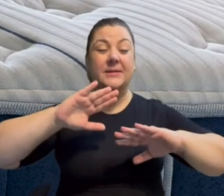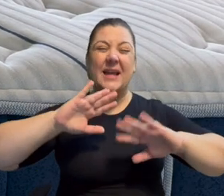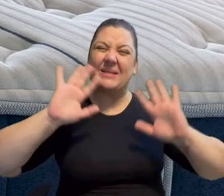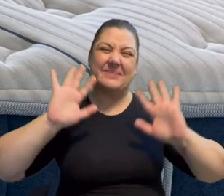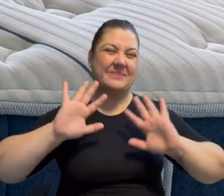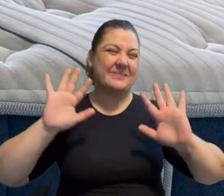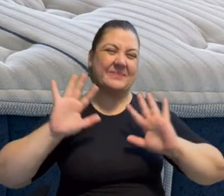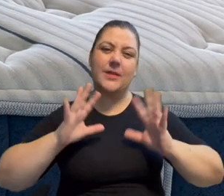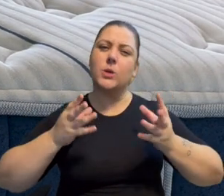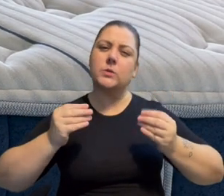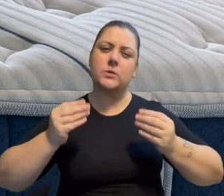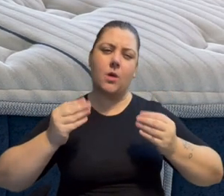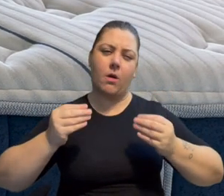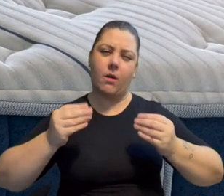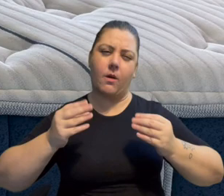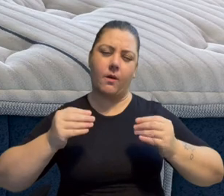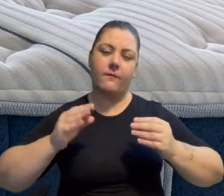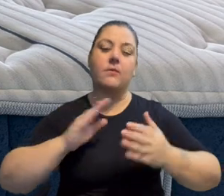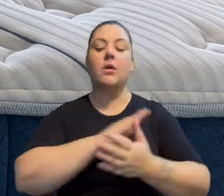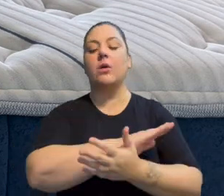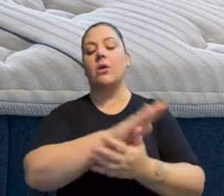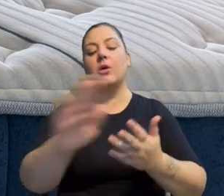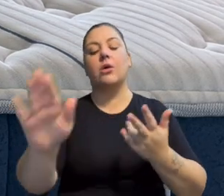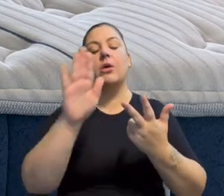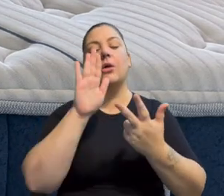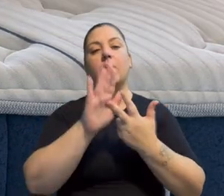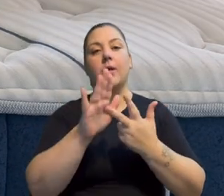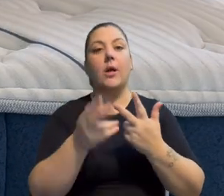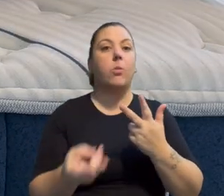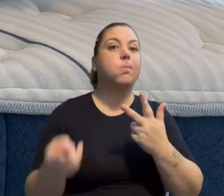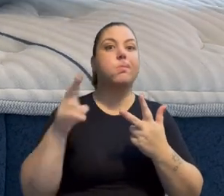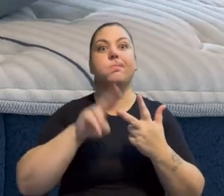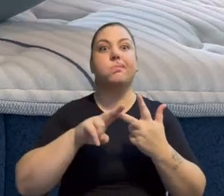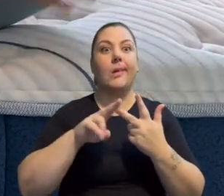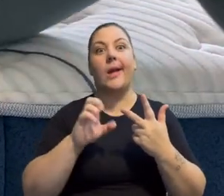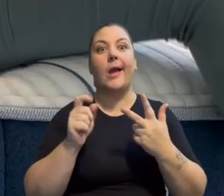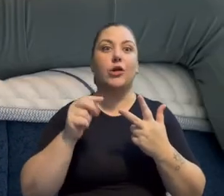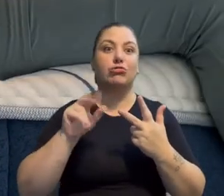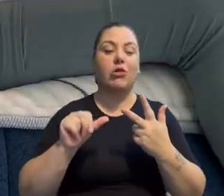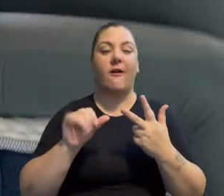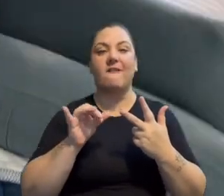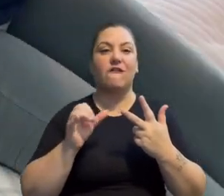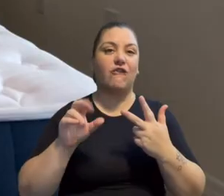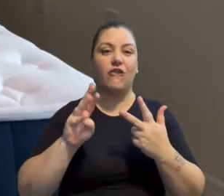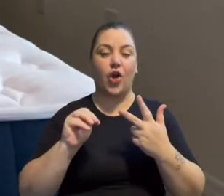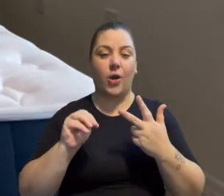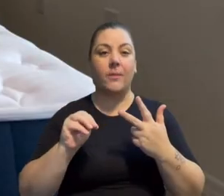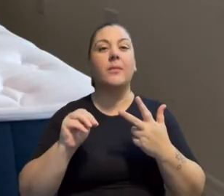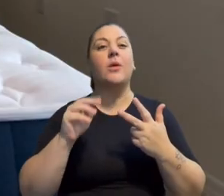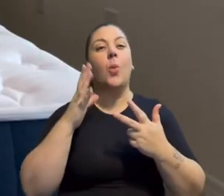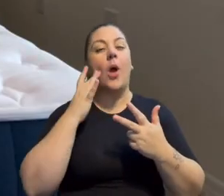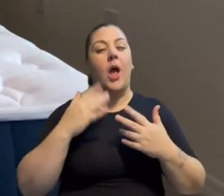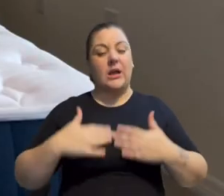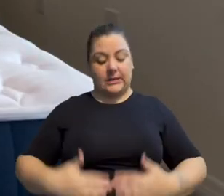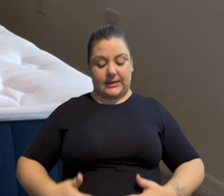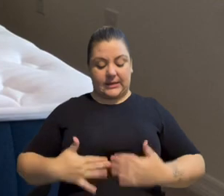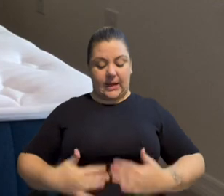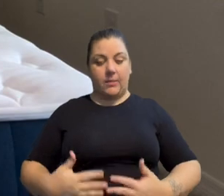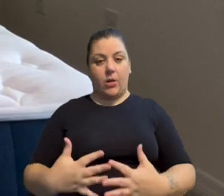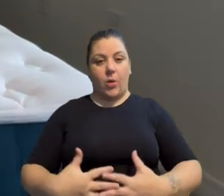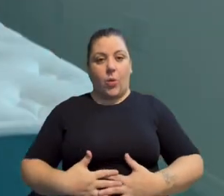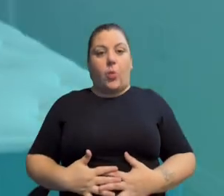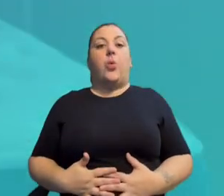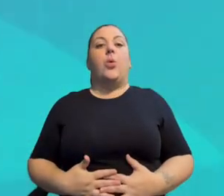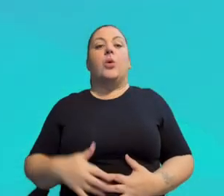so I would suggest going to that Extra Firm to give you that extra support in the midsection so that you don't sink or bow into